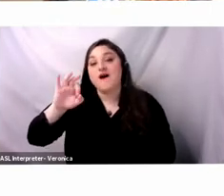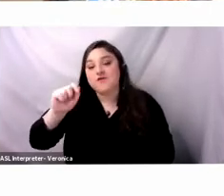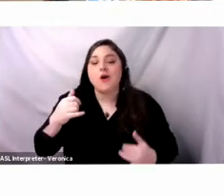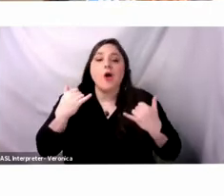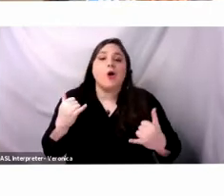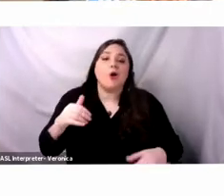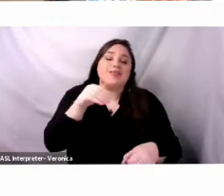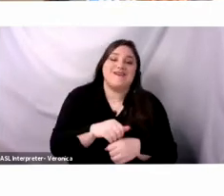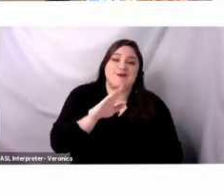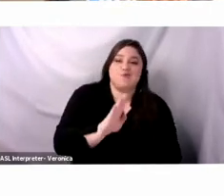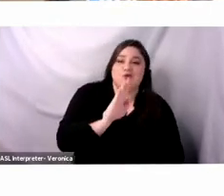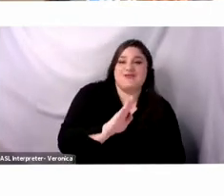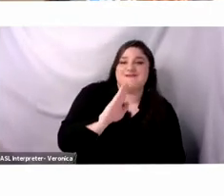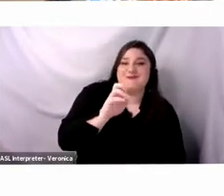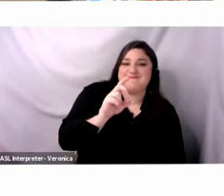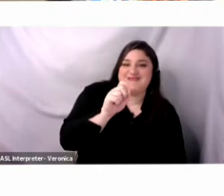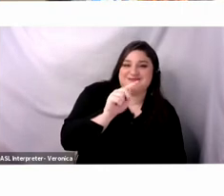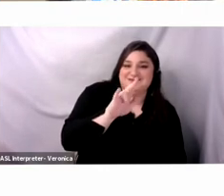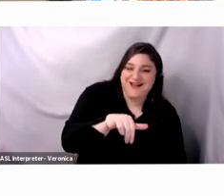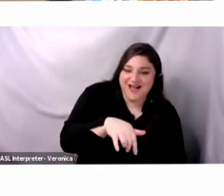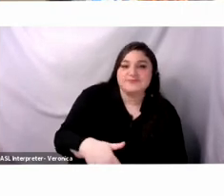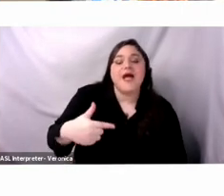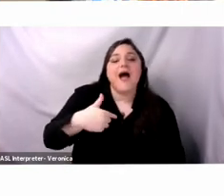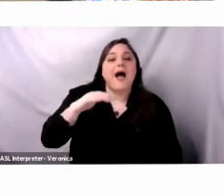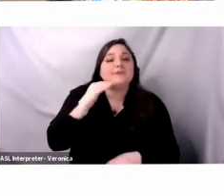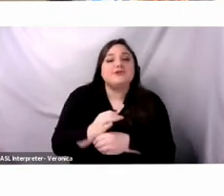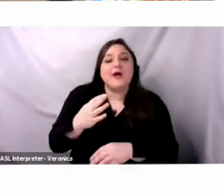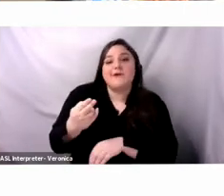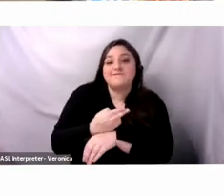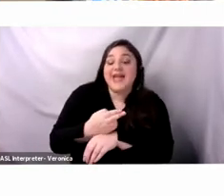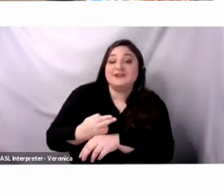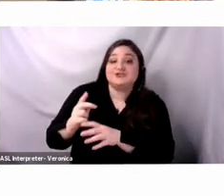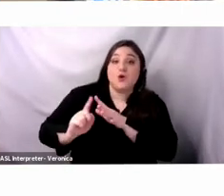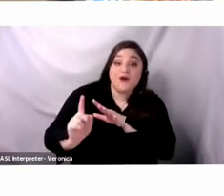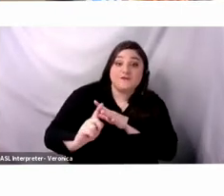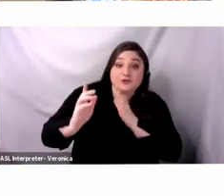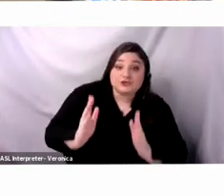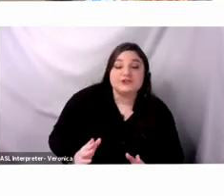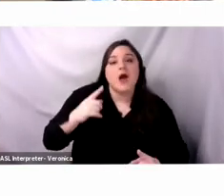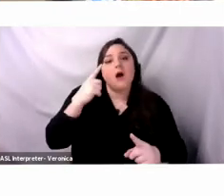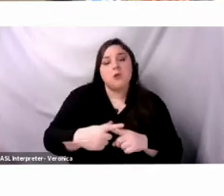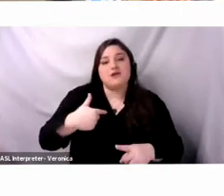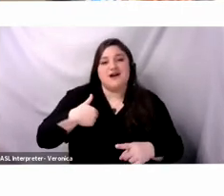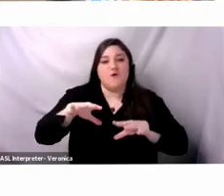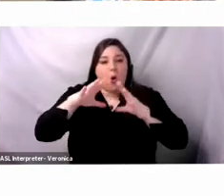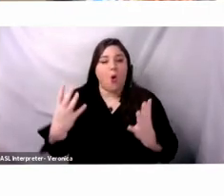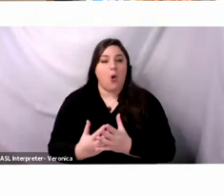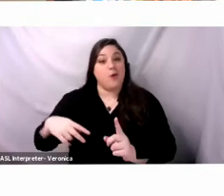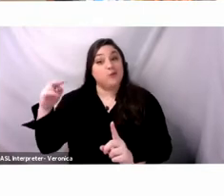Brooklyn. I am a daughter of Haitian refugees and have a global perspective and background as